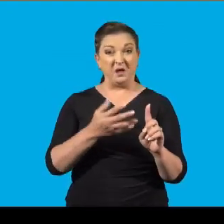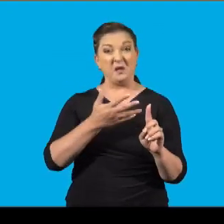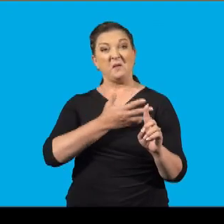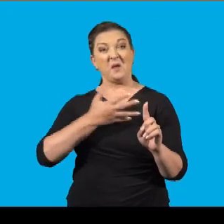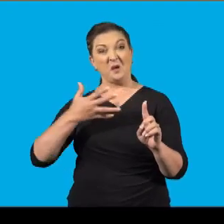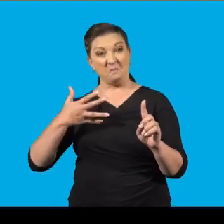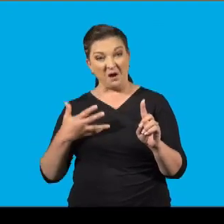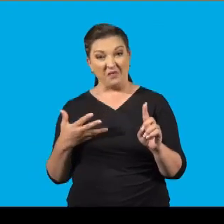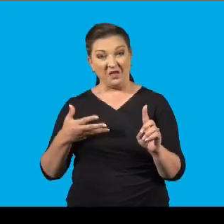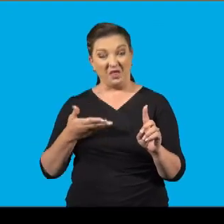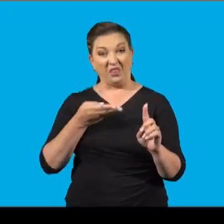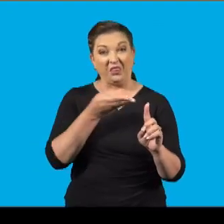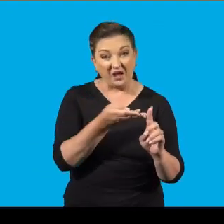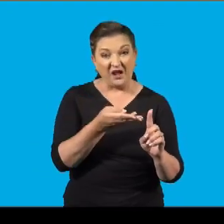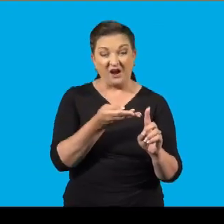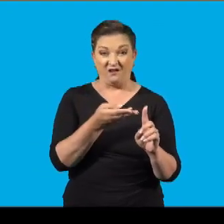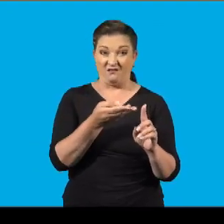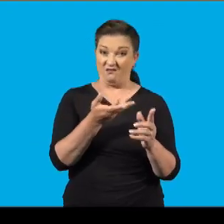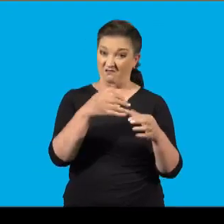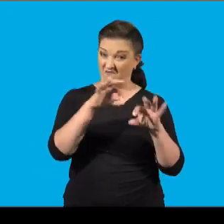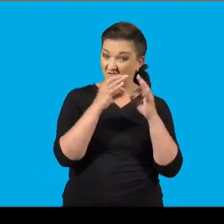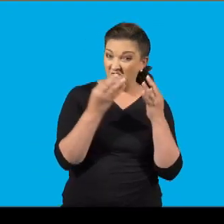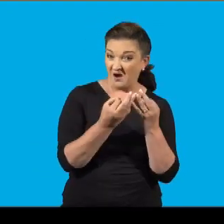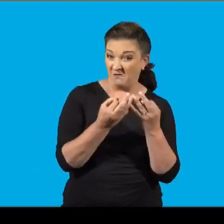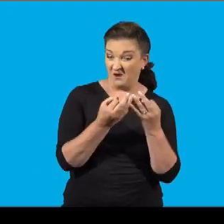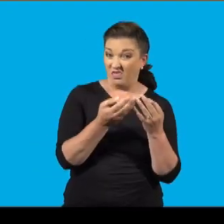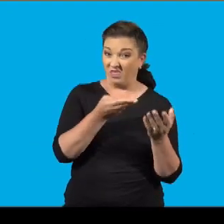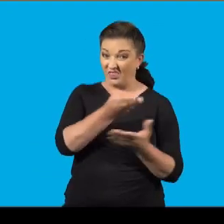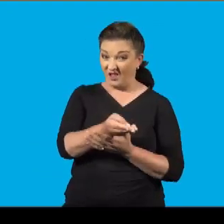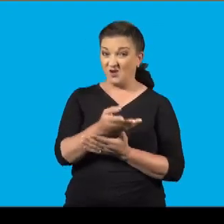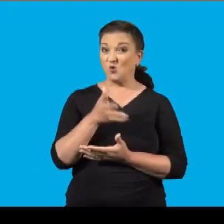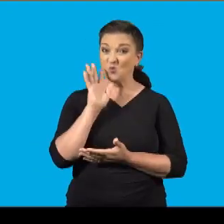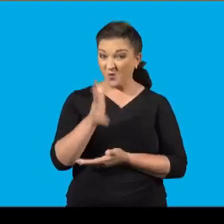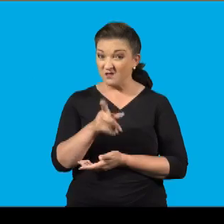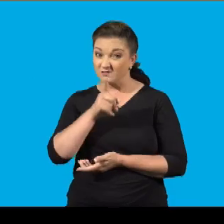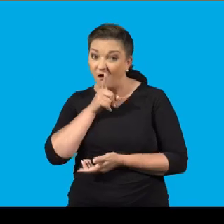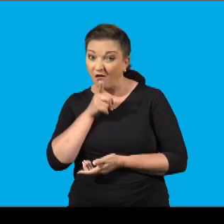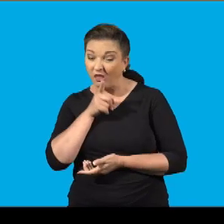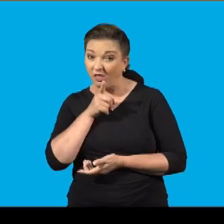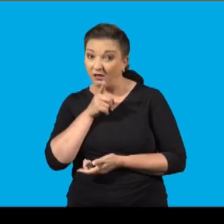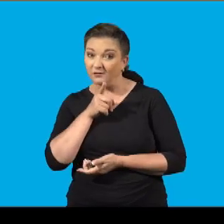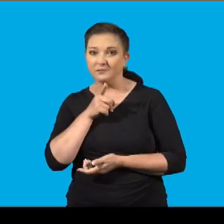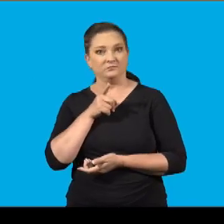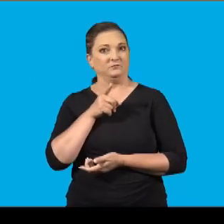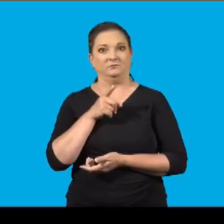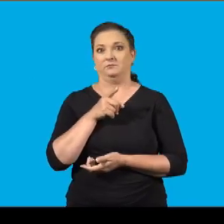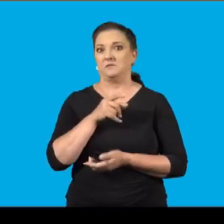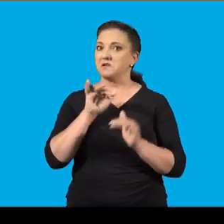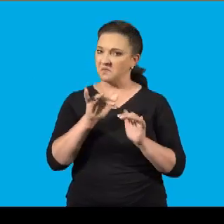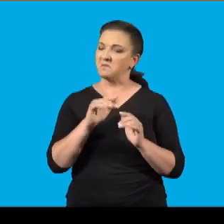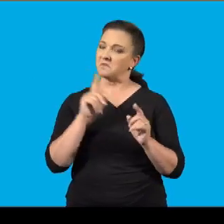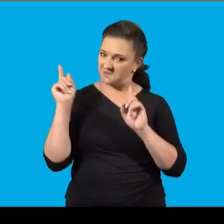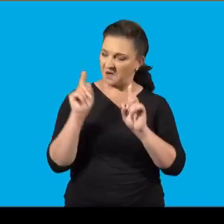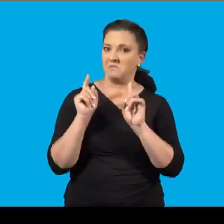silent? So you can see that this part of the poster encourages people to come and stand before